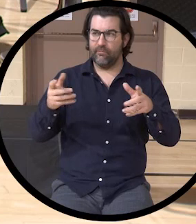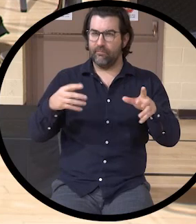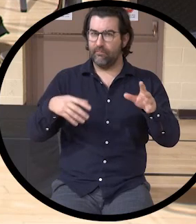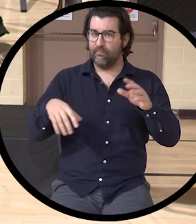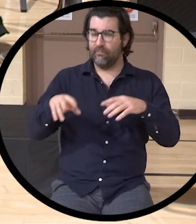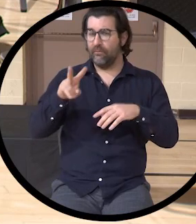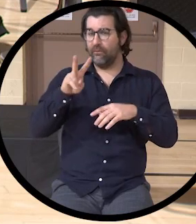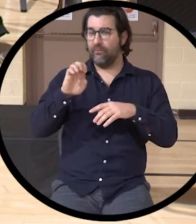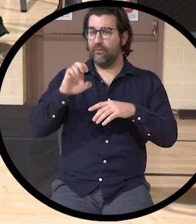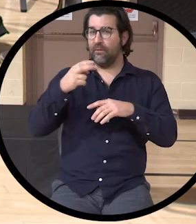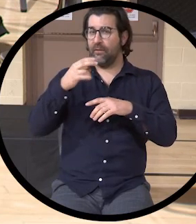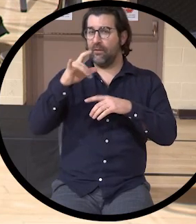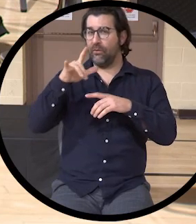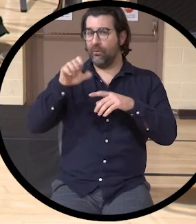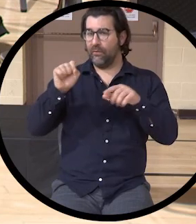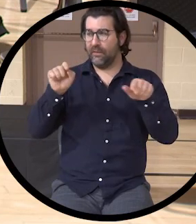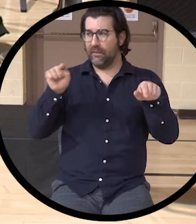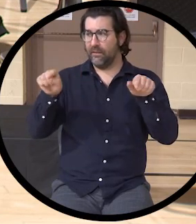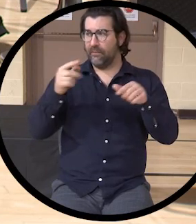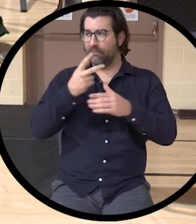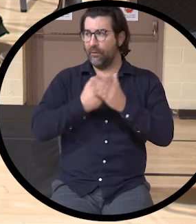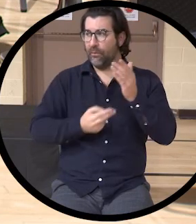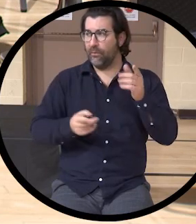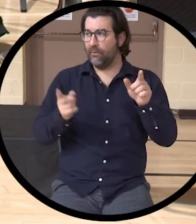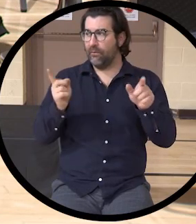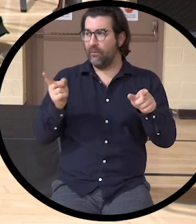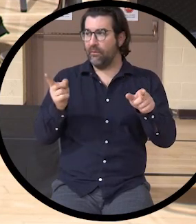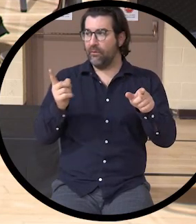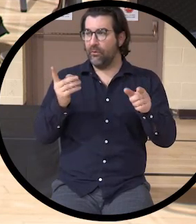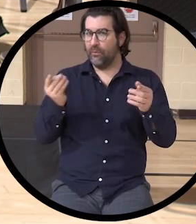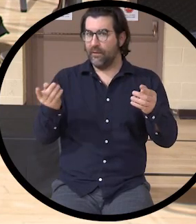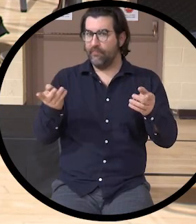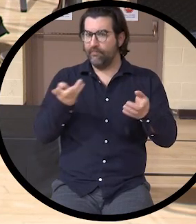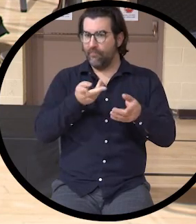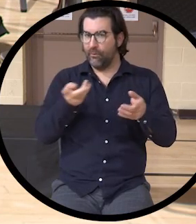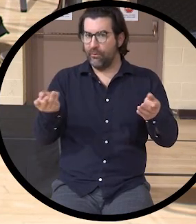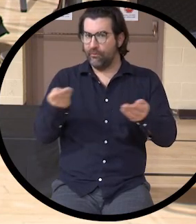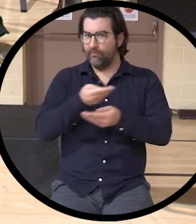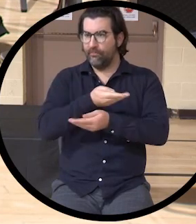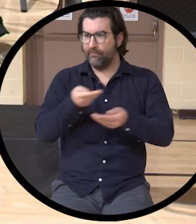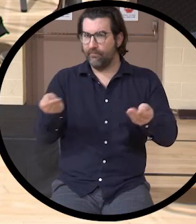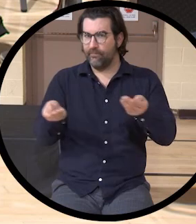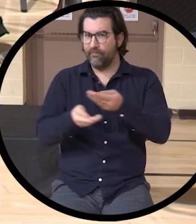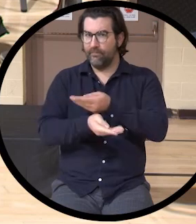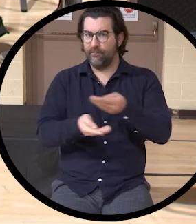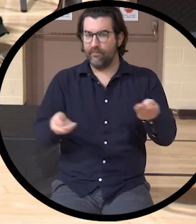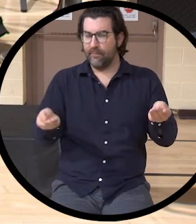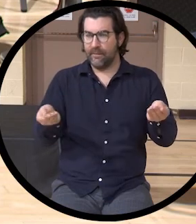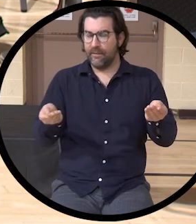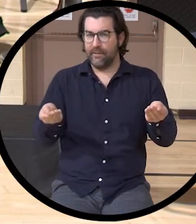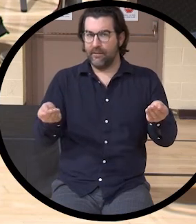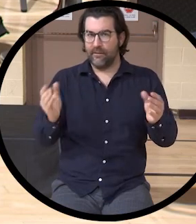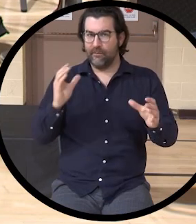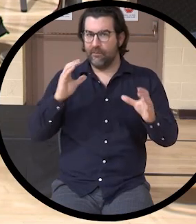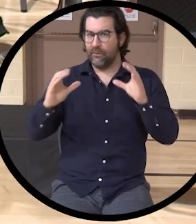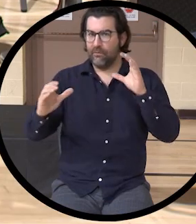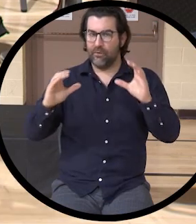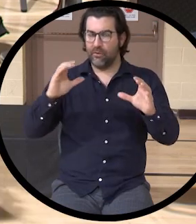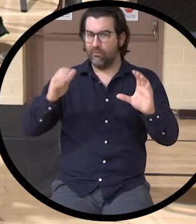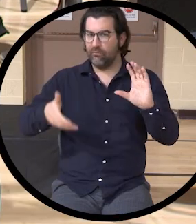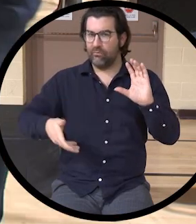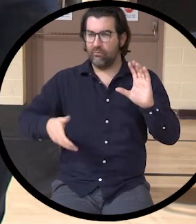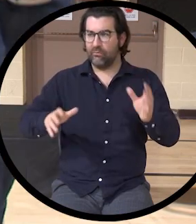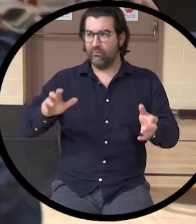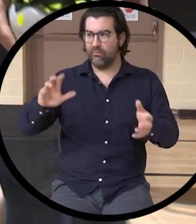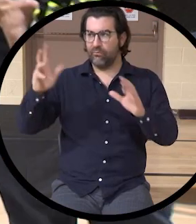And the education between those two, is not happening. So it's